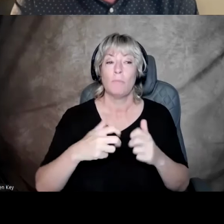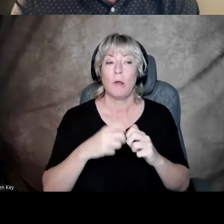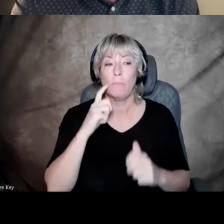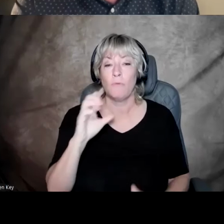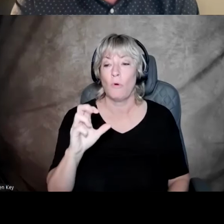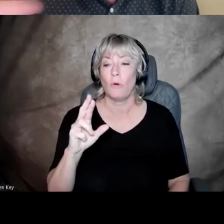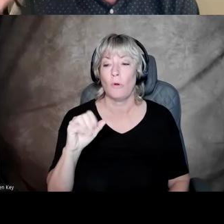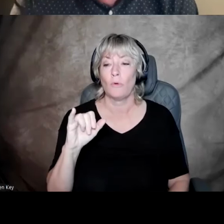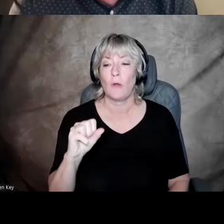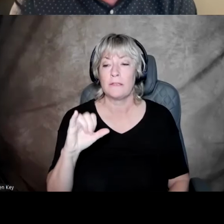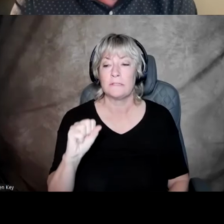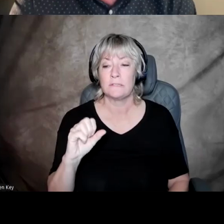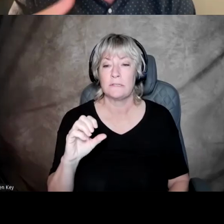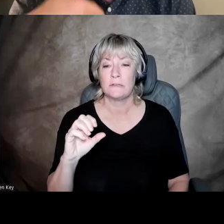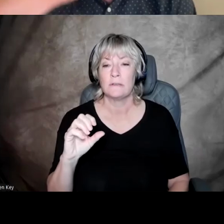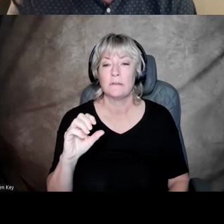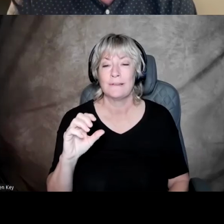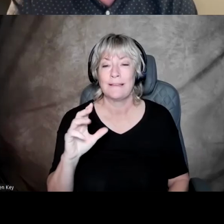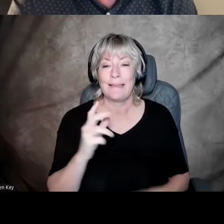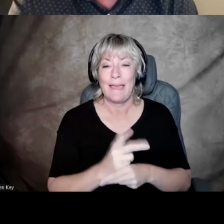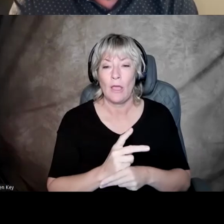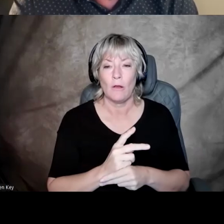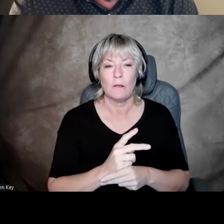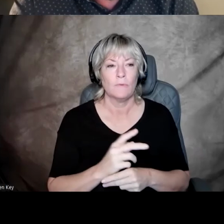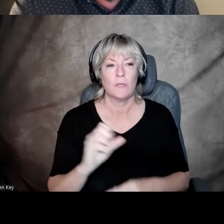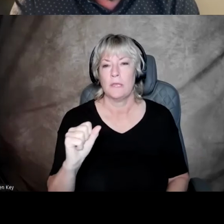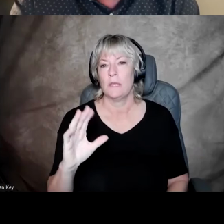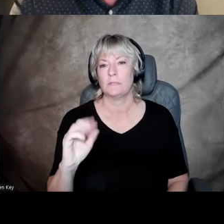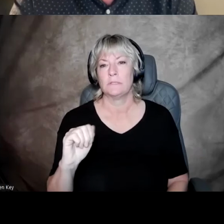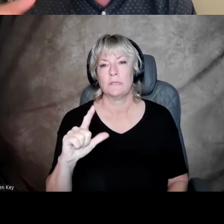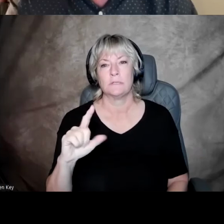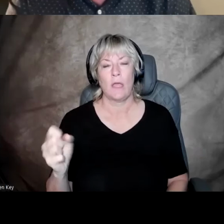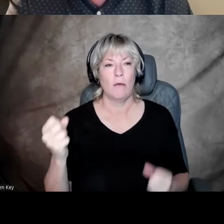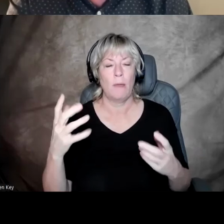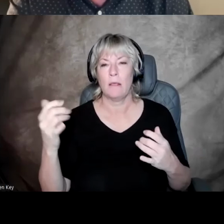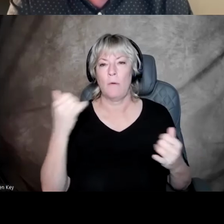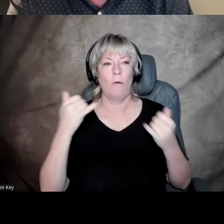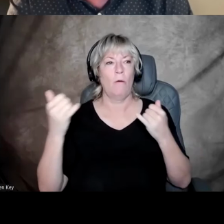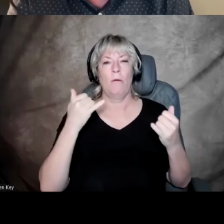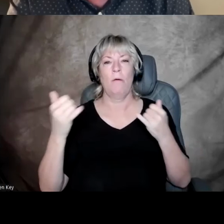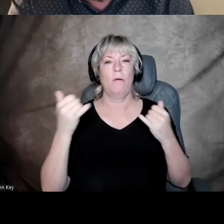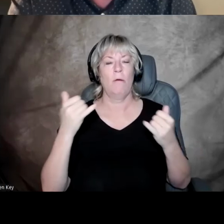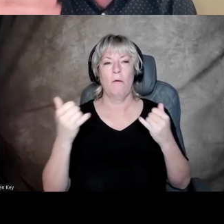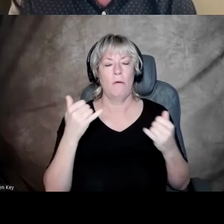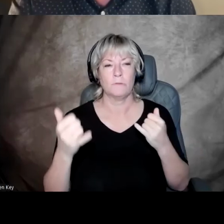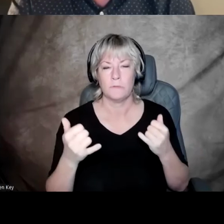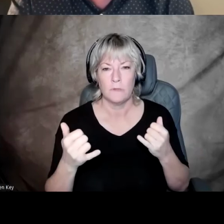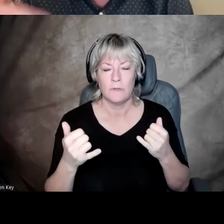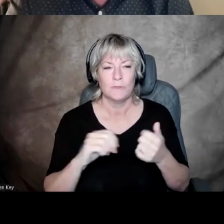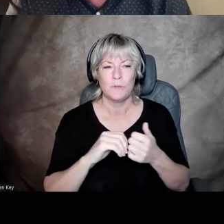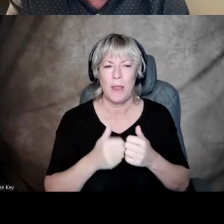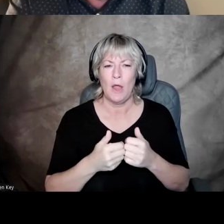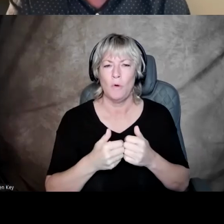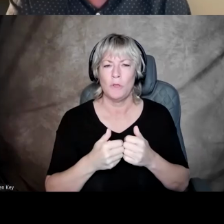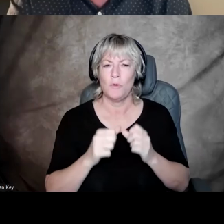scale, right? There's so many calls, and we're trying to train such a large workforce that how do we maintain that level of quality in terms of